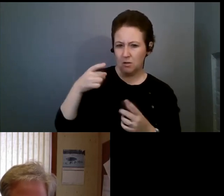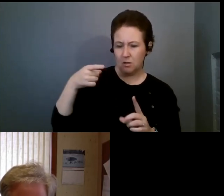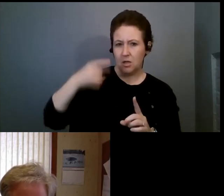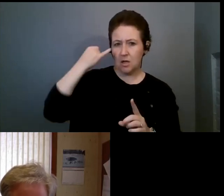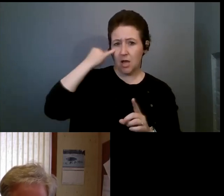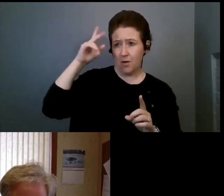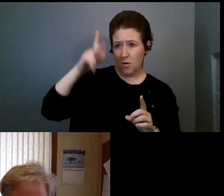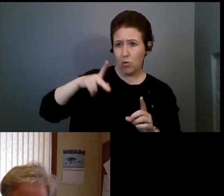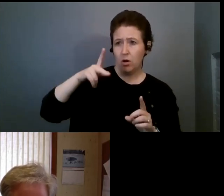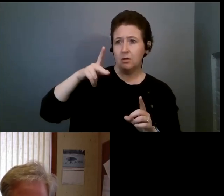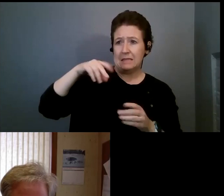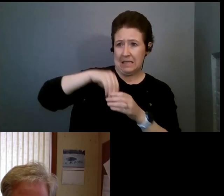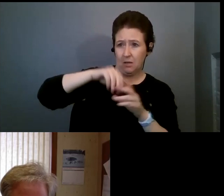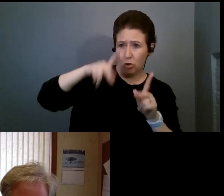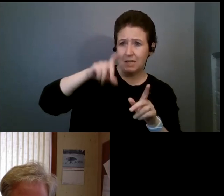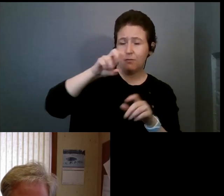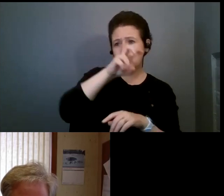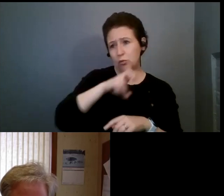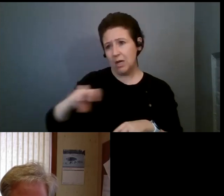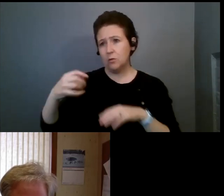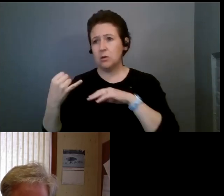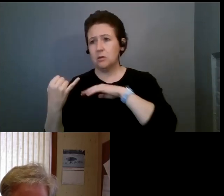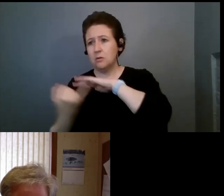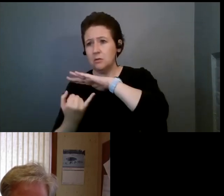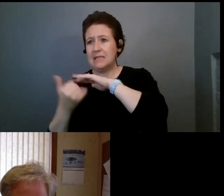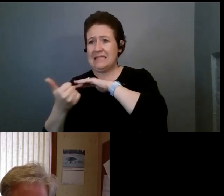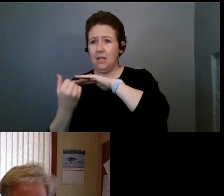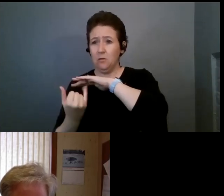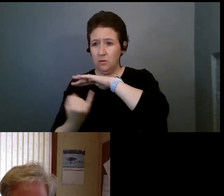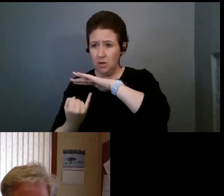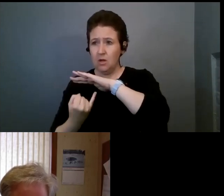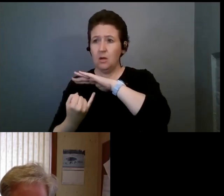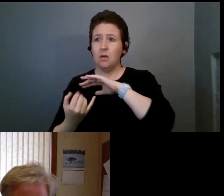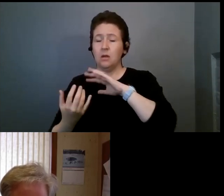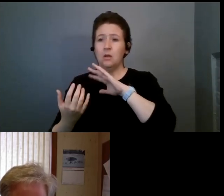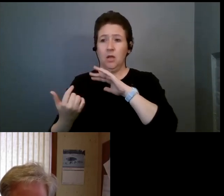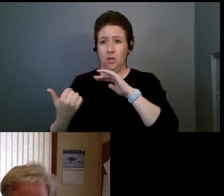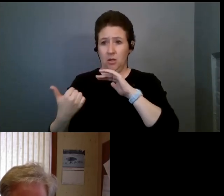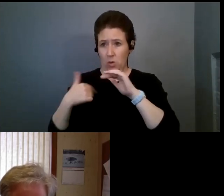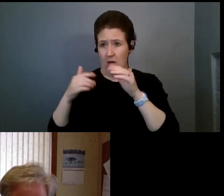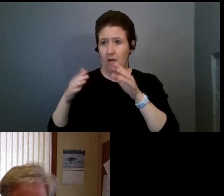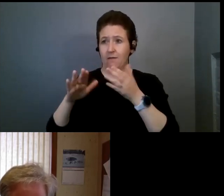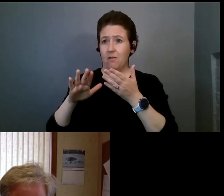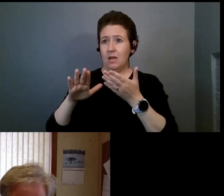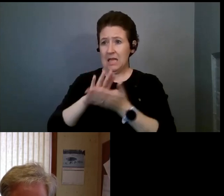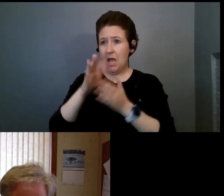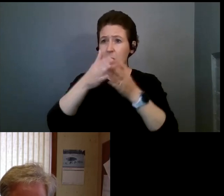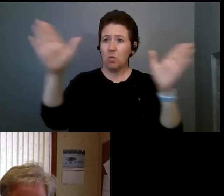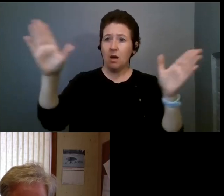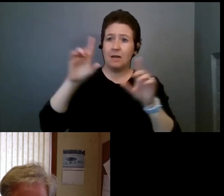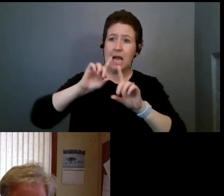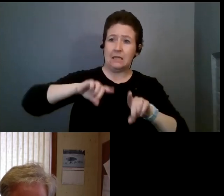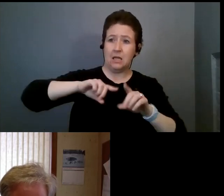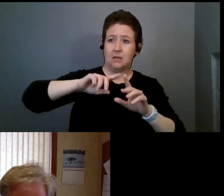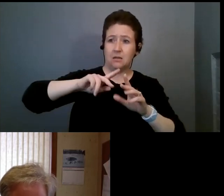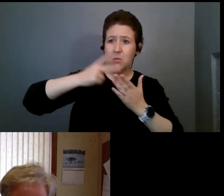who's scheduled for in-person needs to go into self-quarantine. Do we have campus-wide attendance policies to change